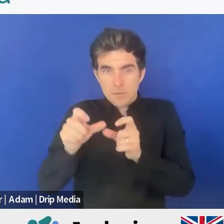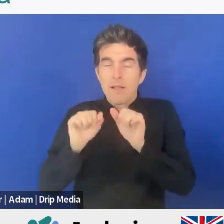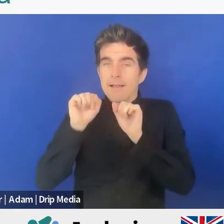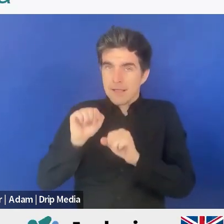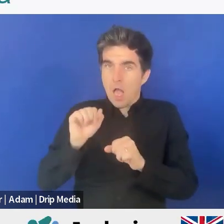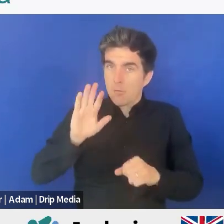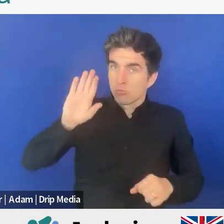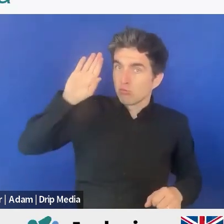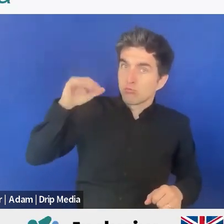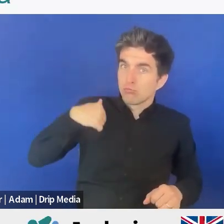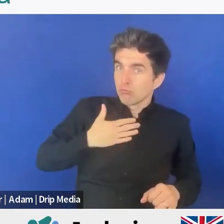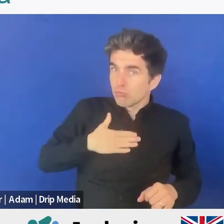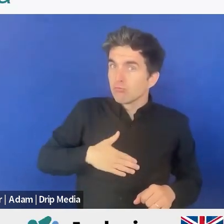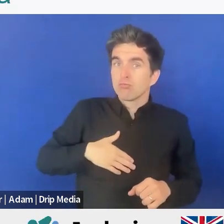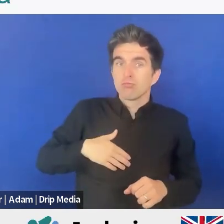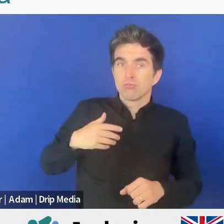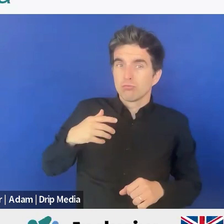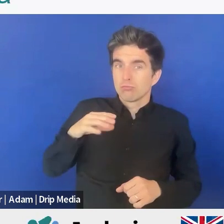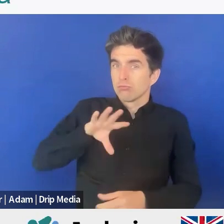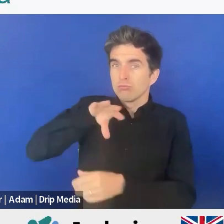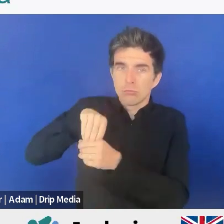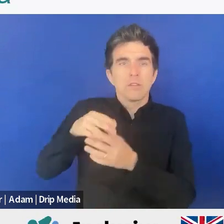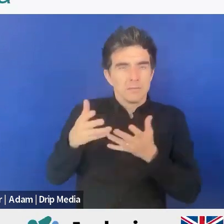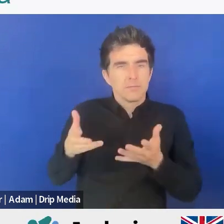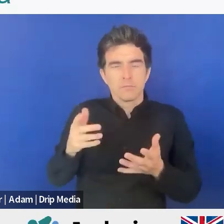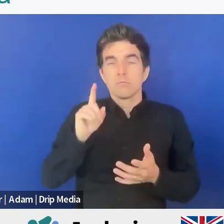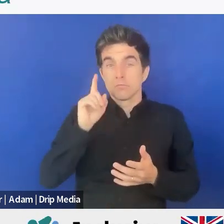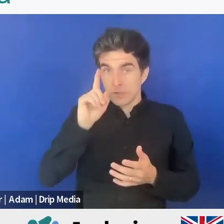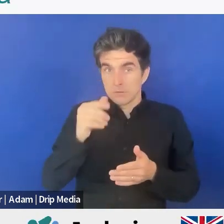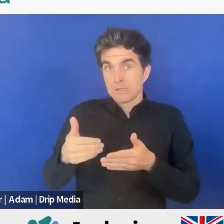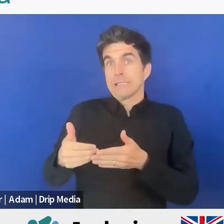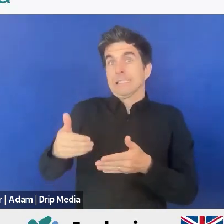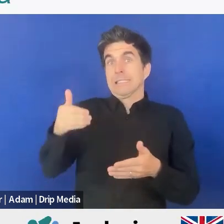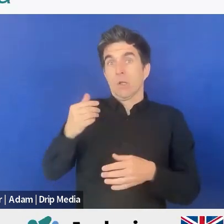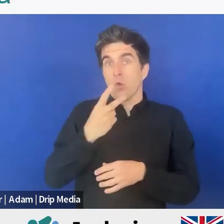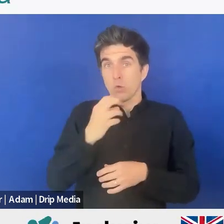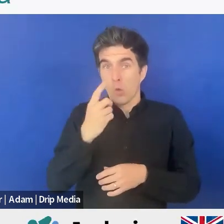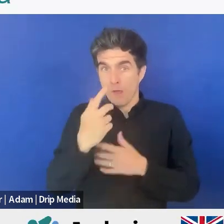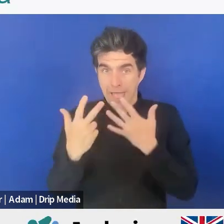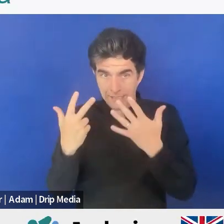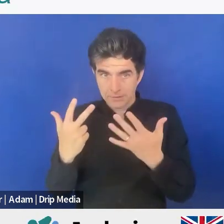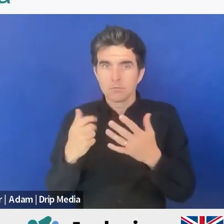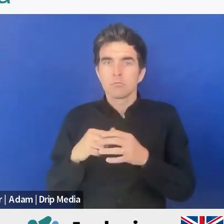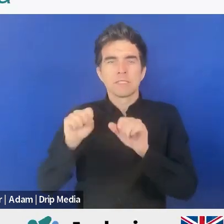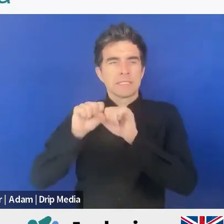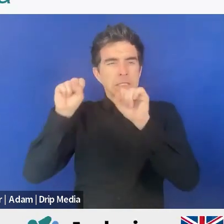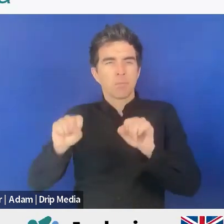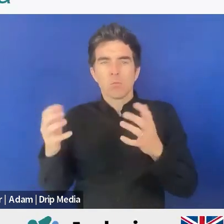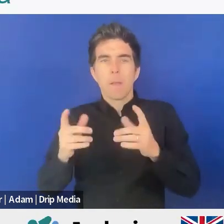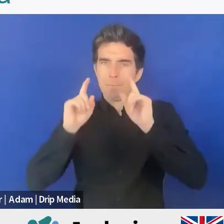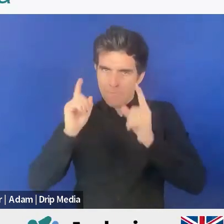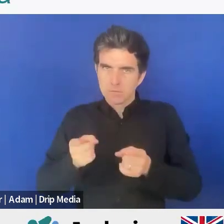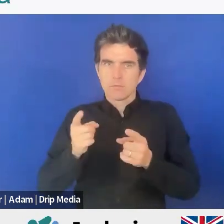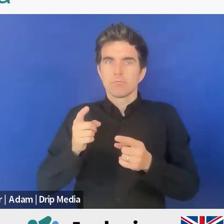to 2018. There was a system of having to go to a district level administrative hospital